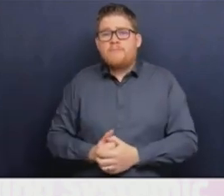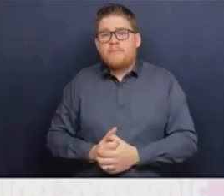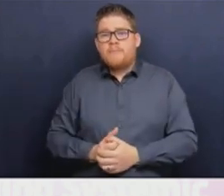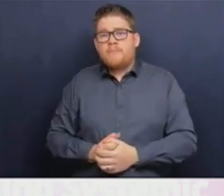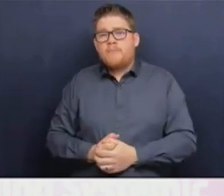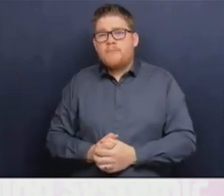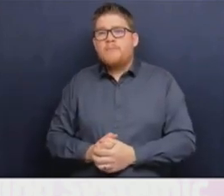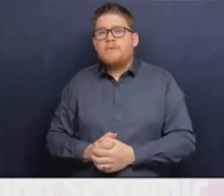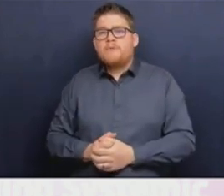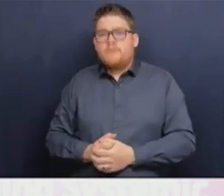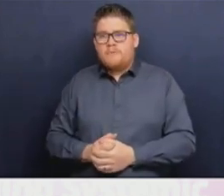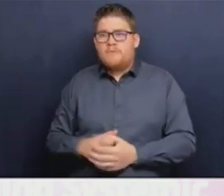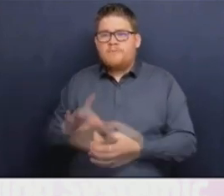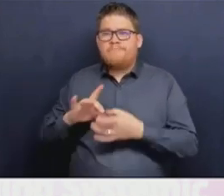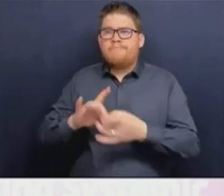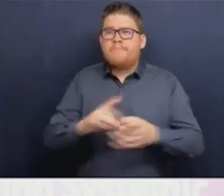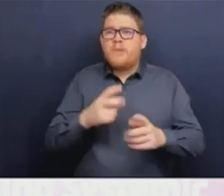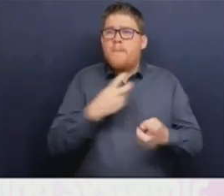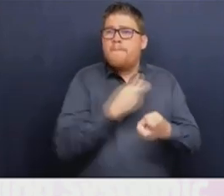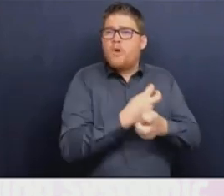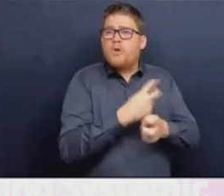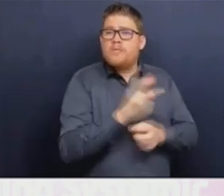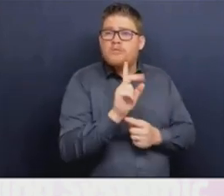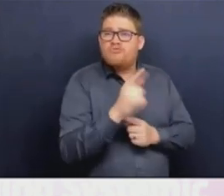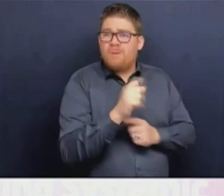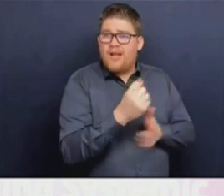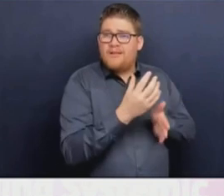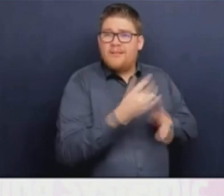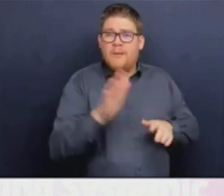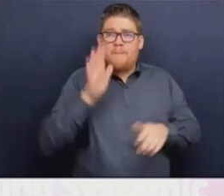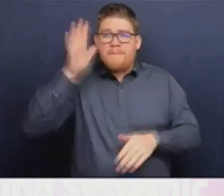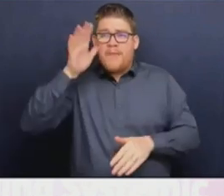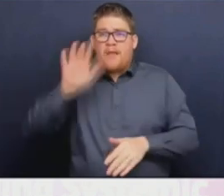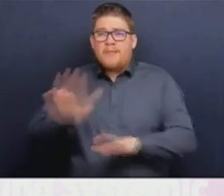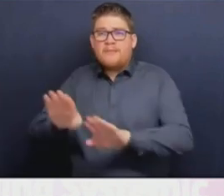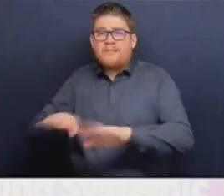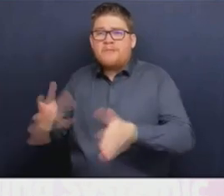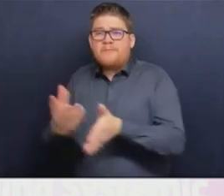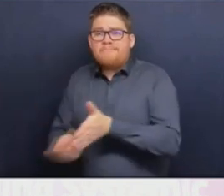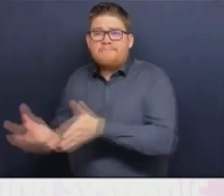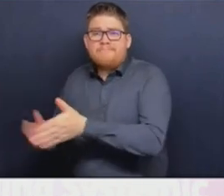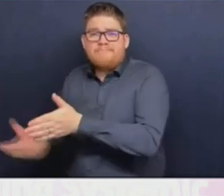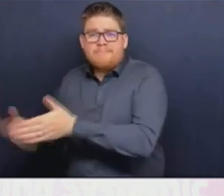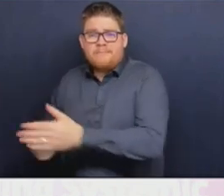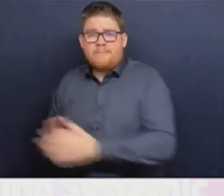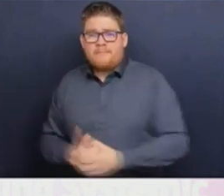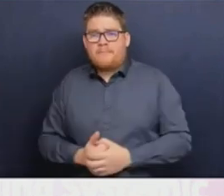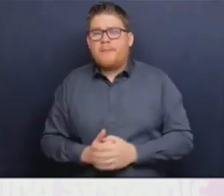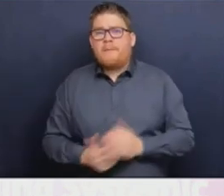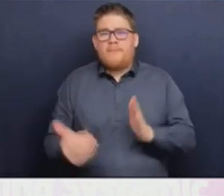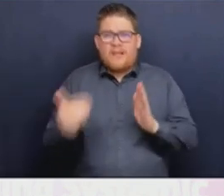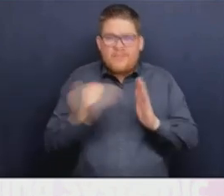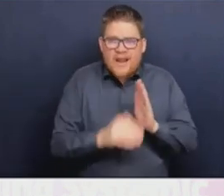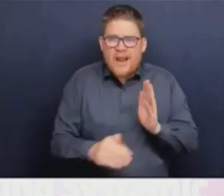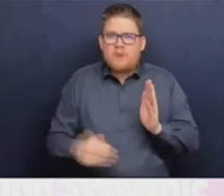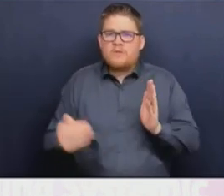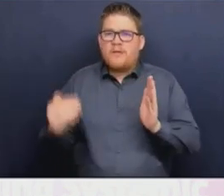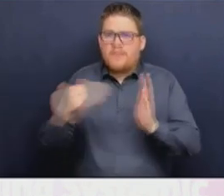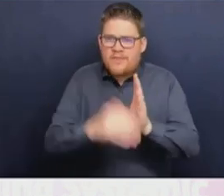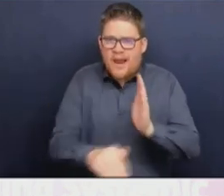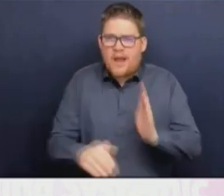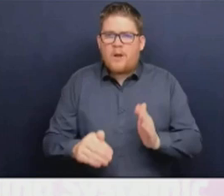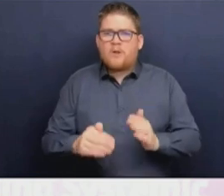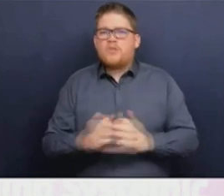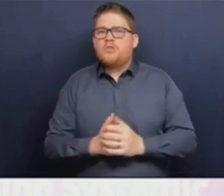affected thousands and thousands of families in British Columbia, and I've spoken to those parents, and they were desperate for some action by government that